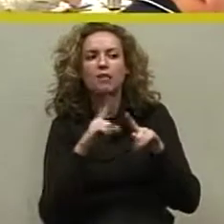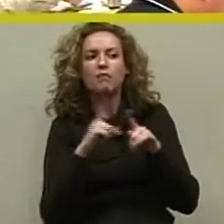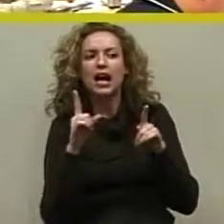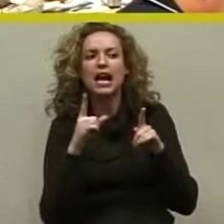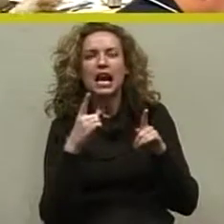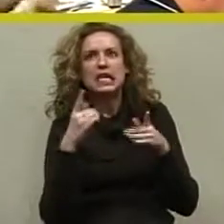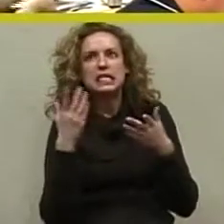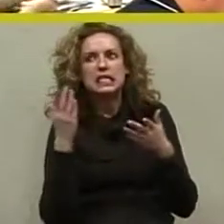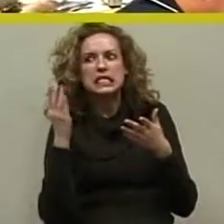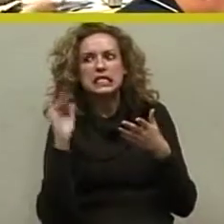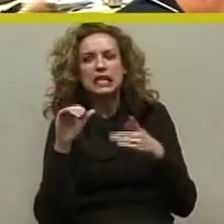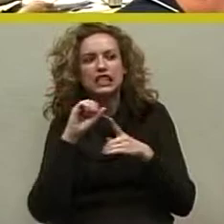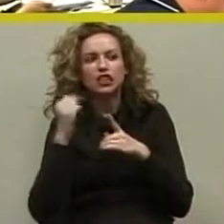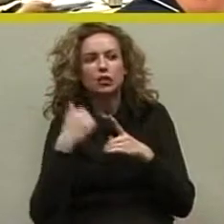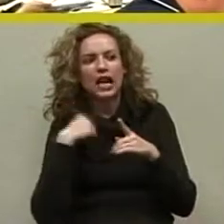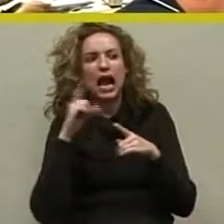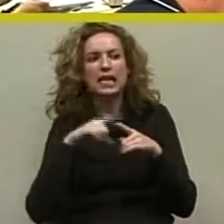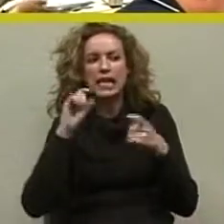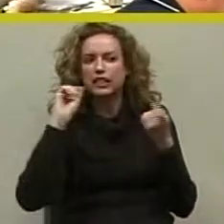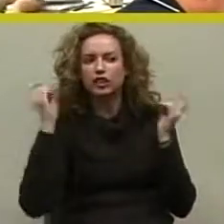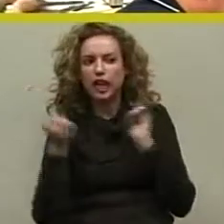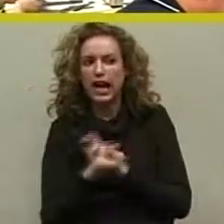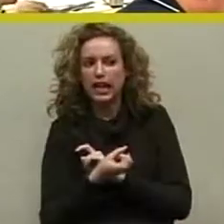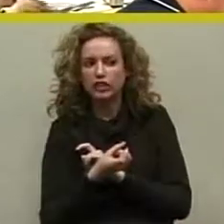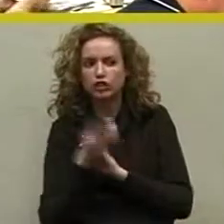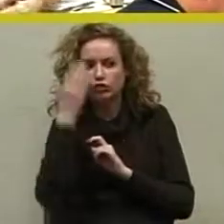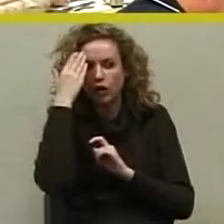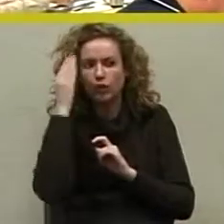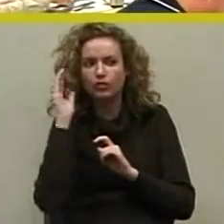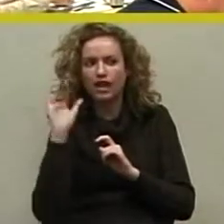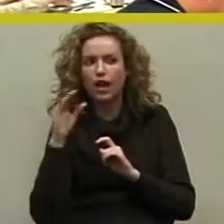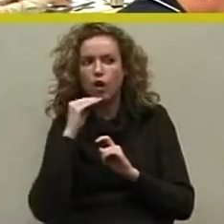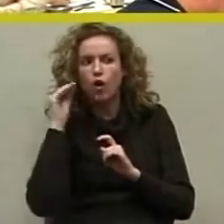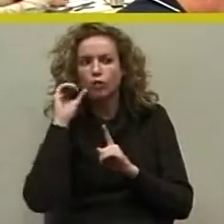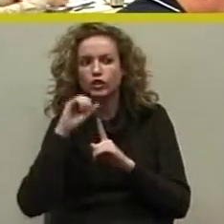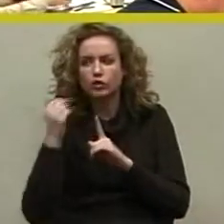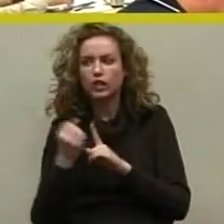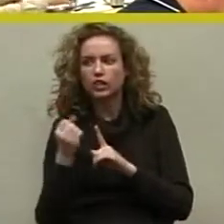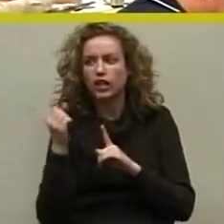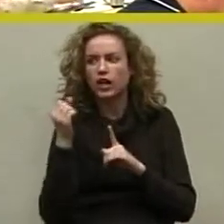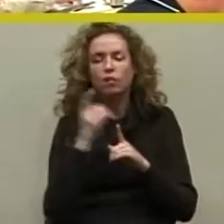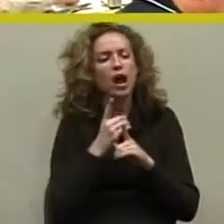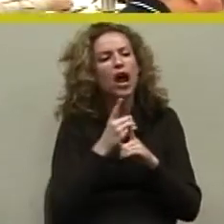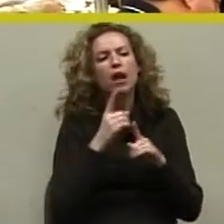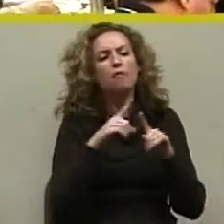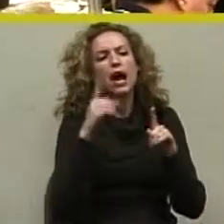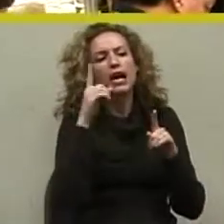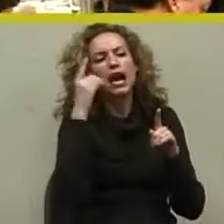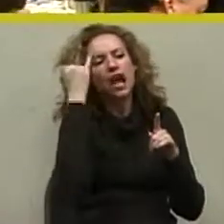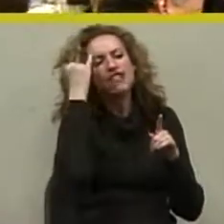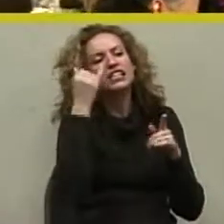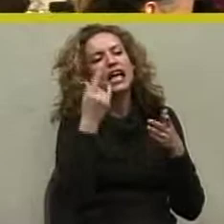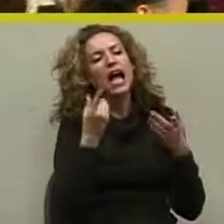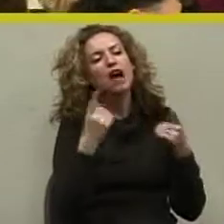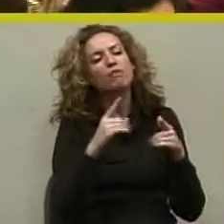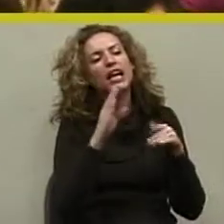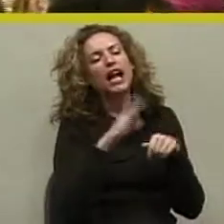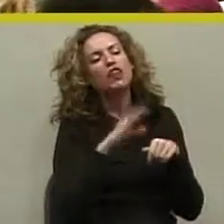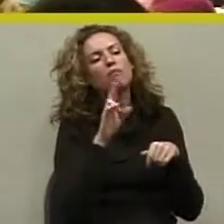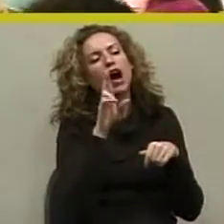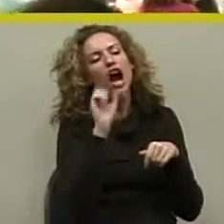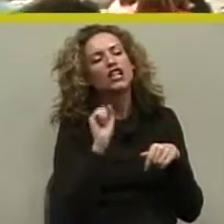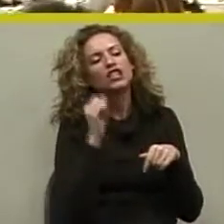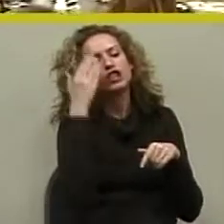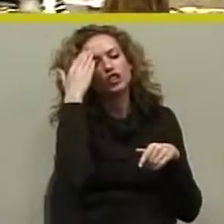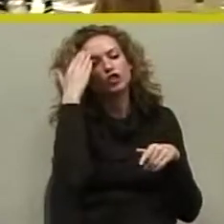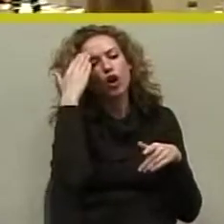cannot change out there. What's happening on the bus first? Okay. Well, now that's a whole different issue. You know, now depending on who owns the bus,